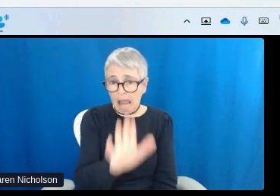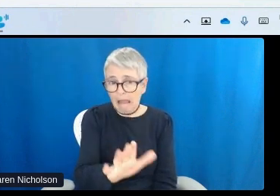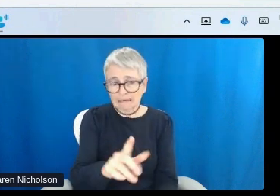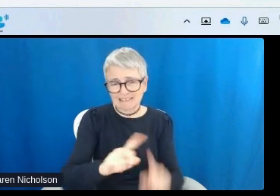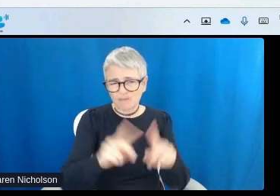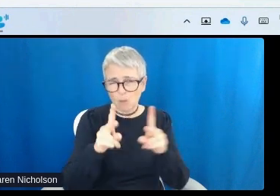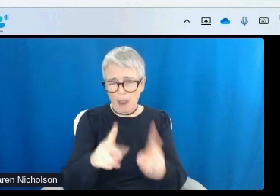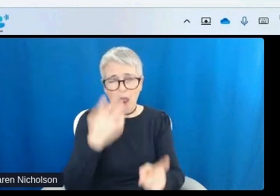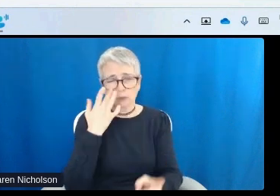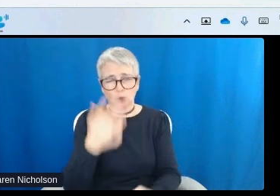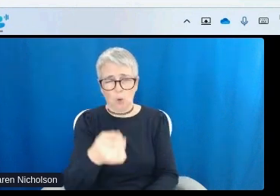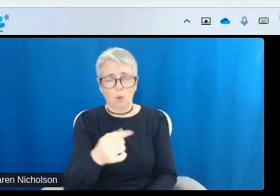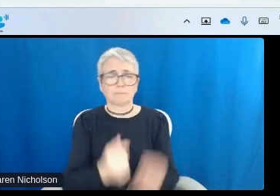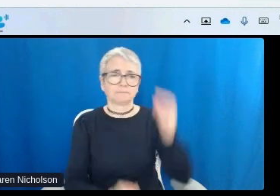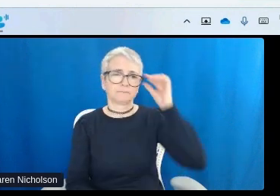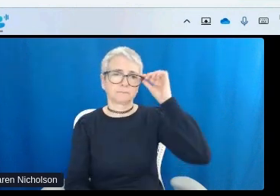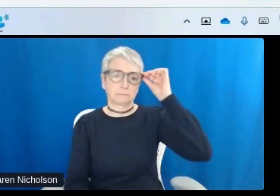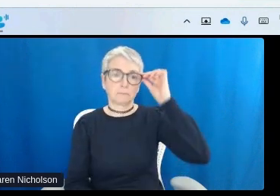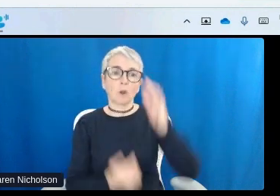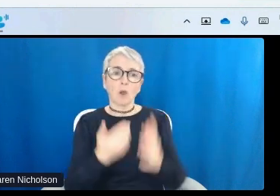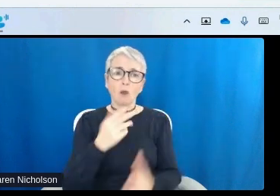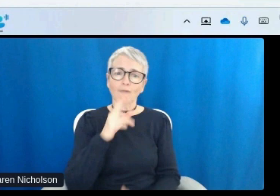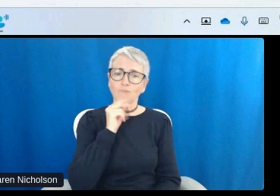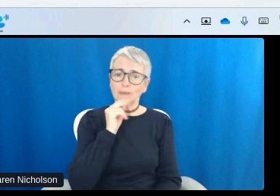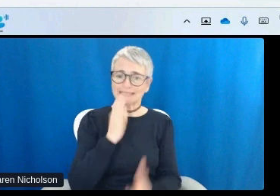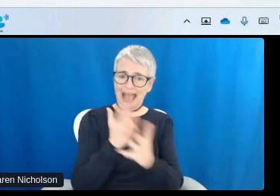now. Voice access wake up.